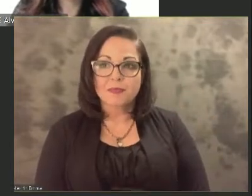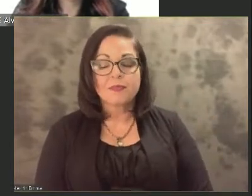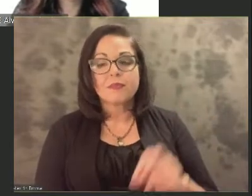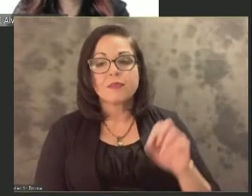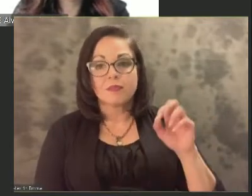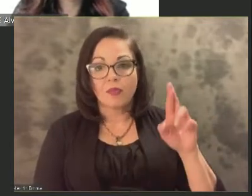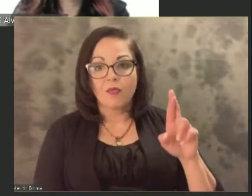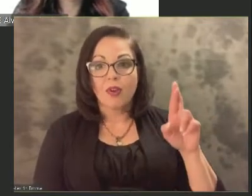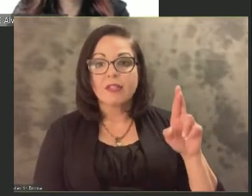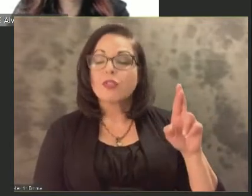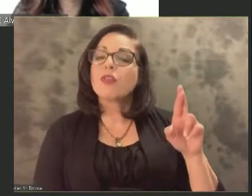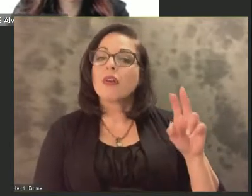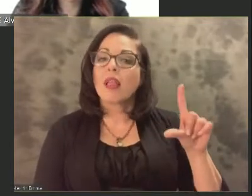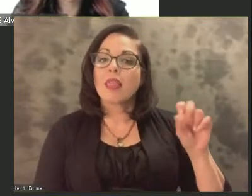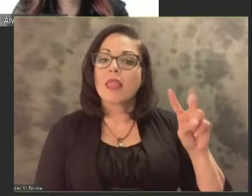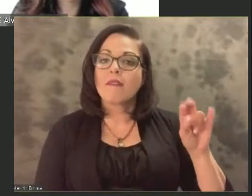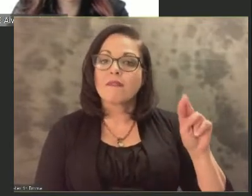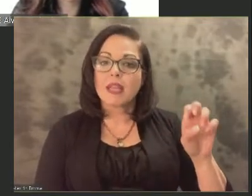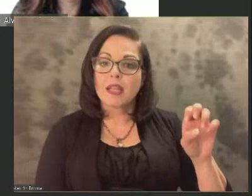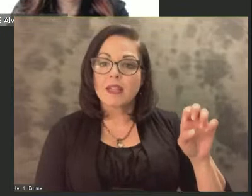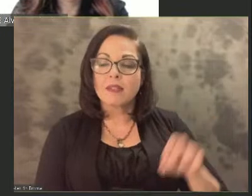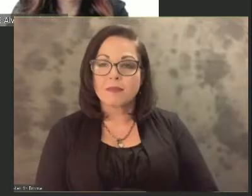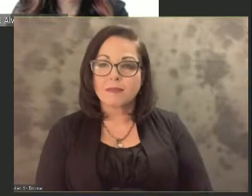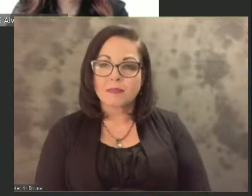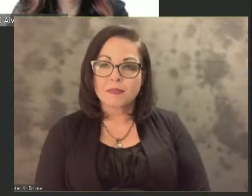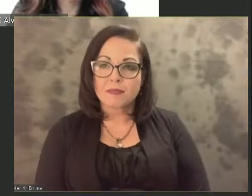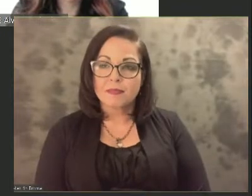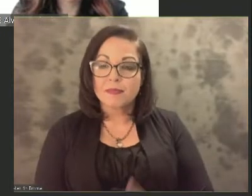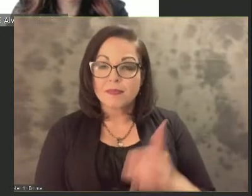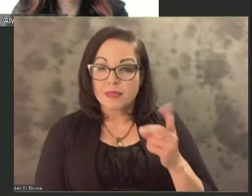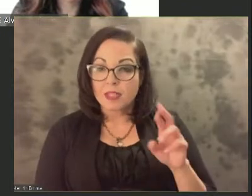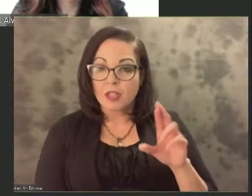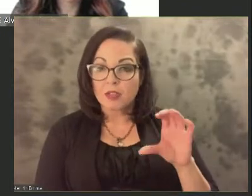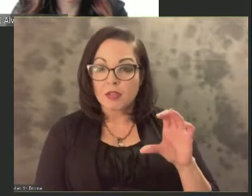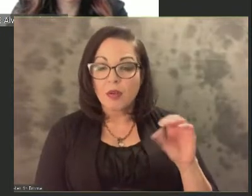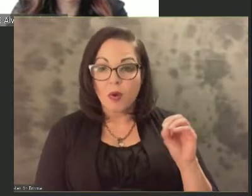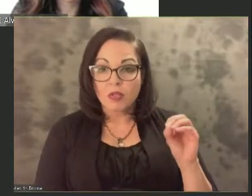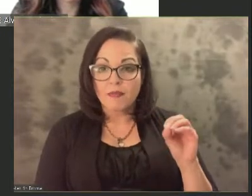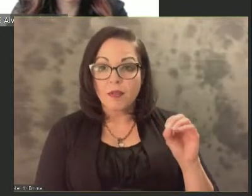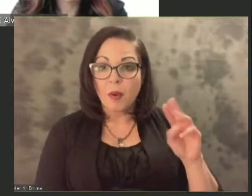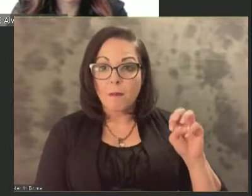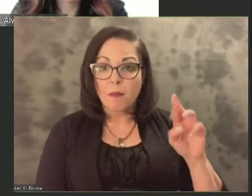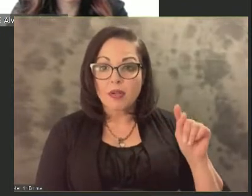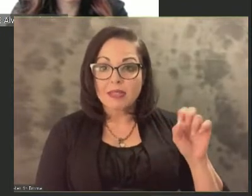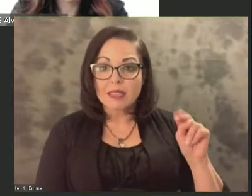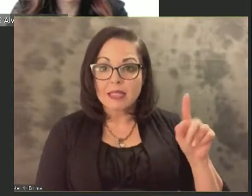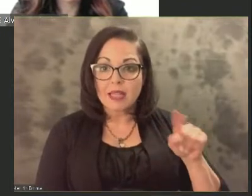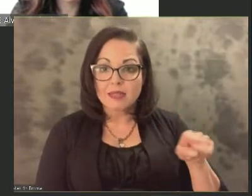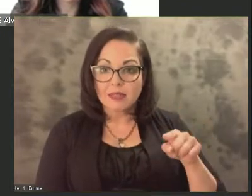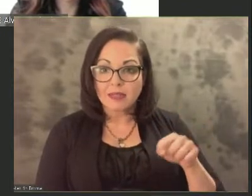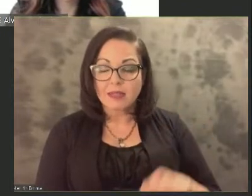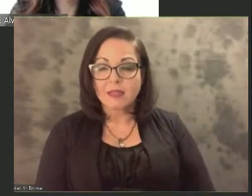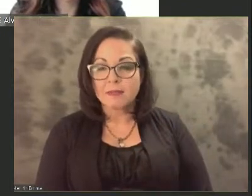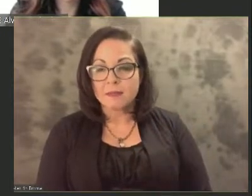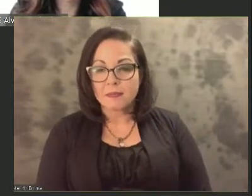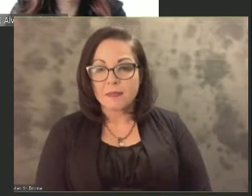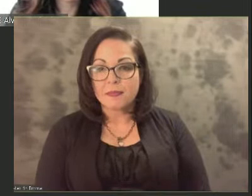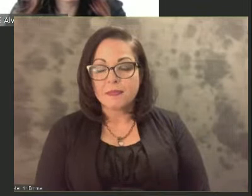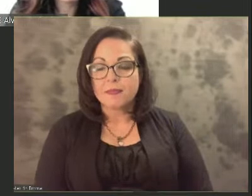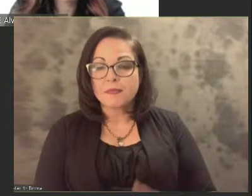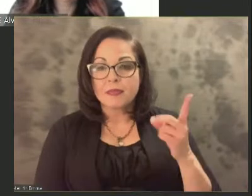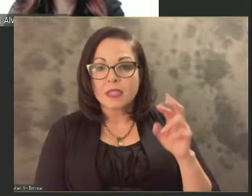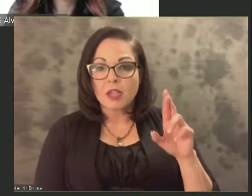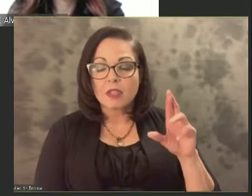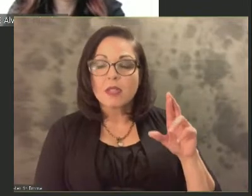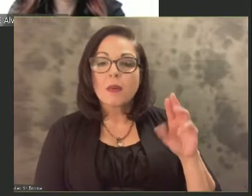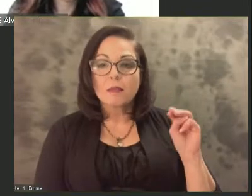Rachel Levine. Present. Dr. Octavio Martinez. Present. Dr.